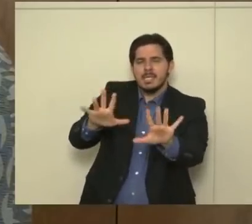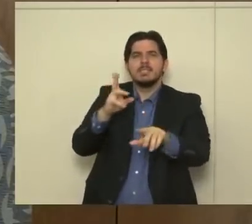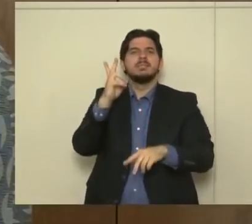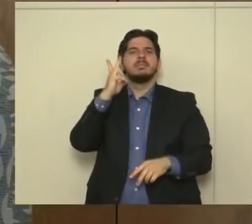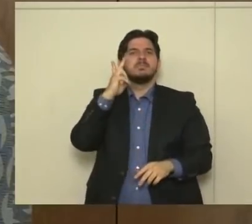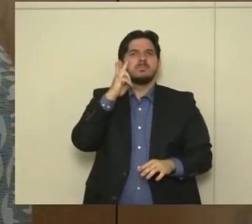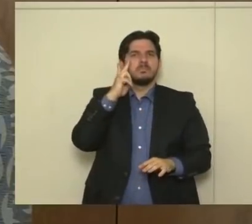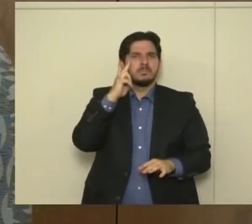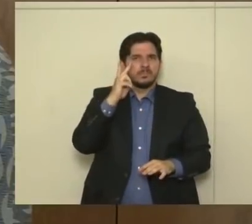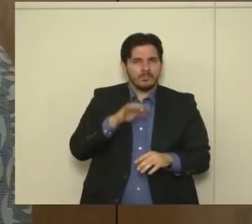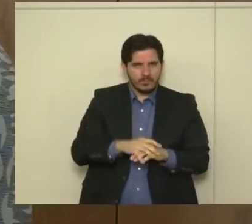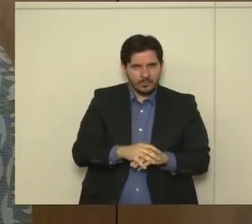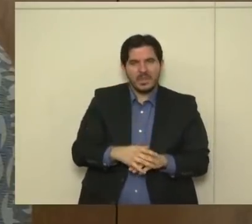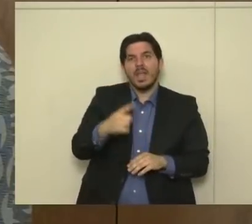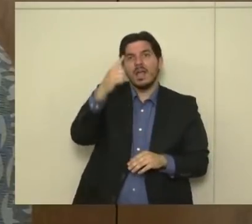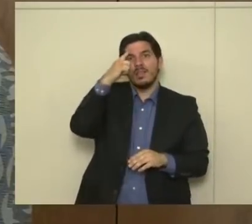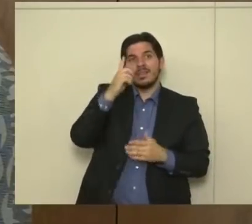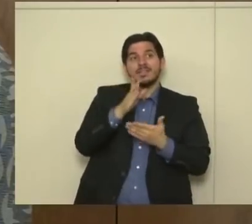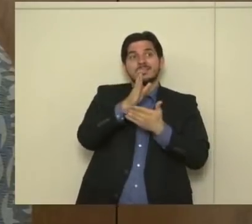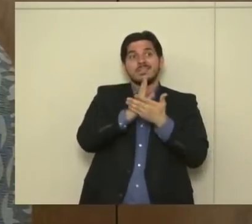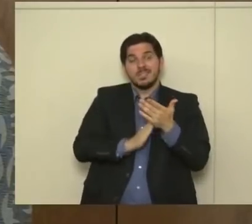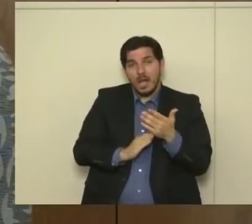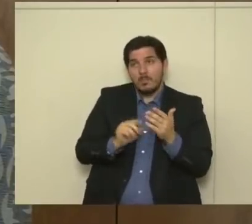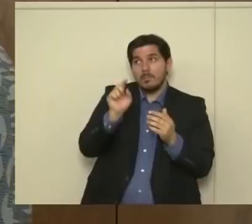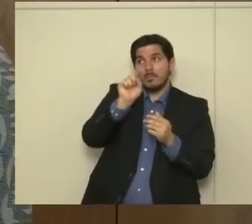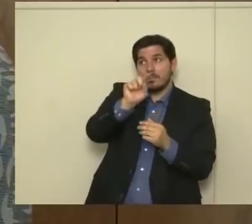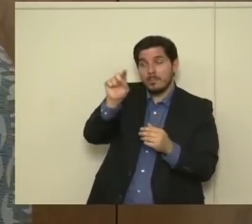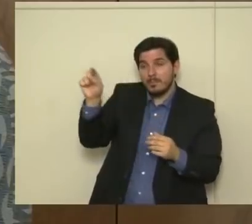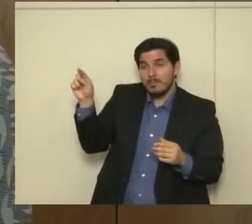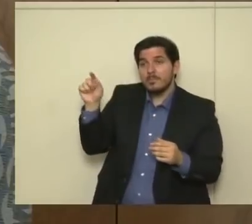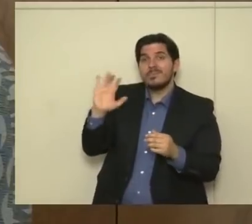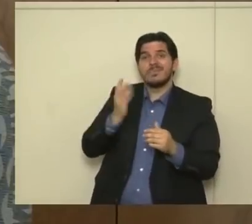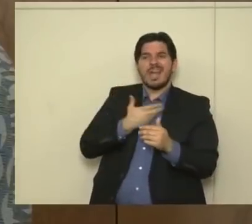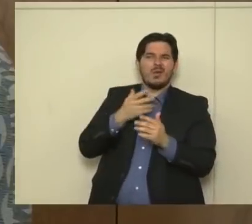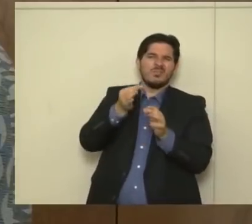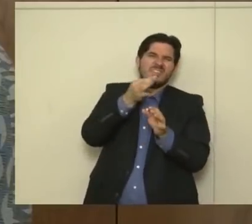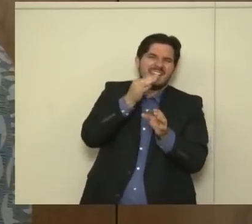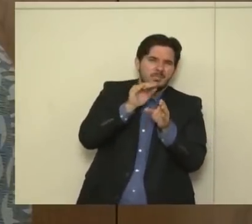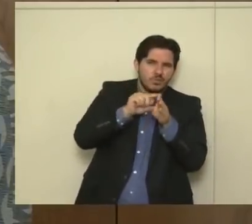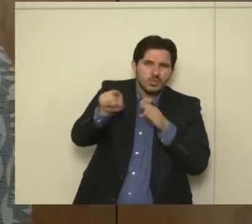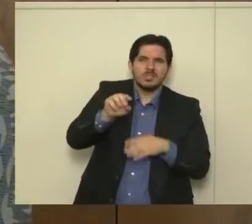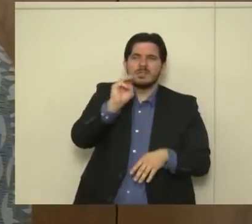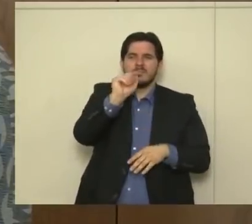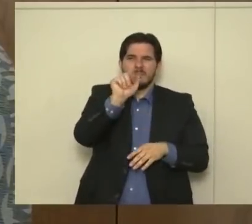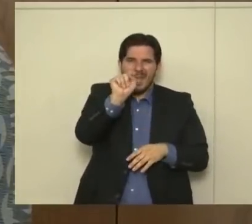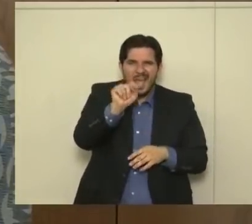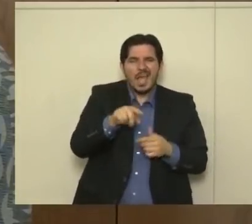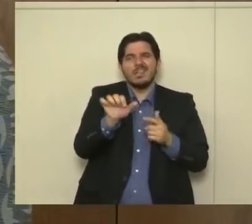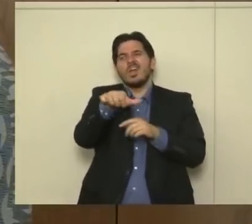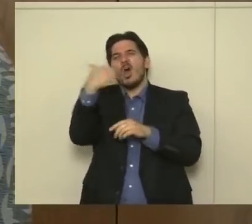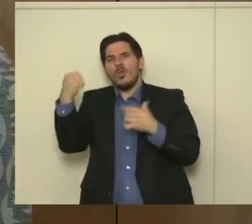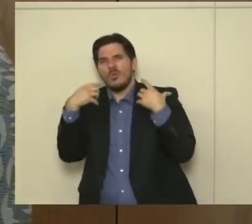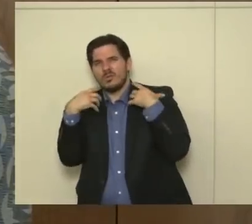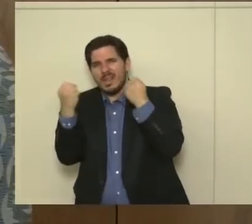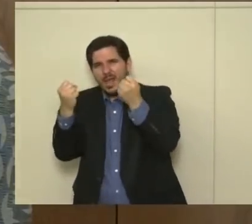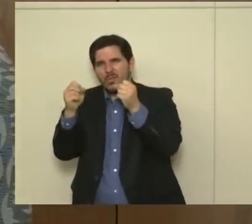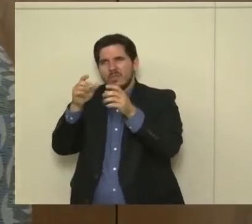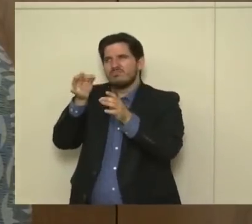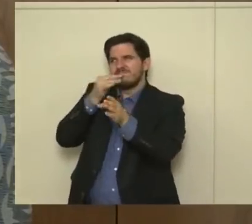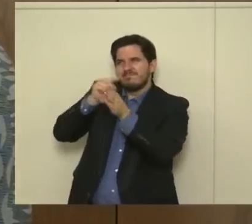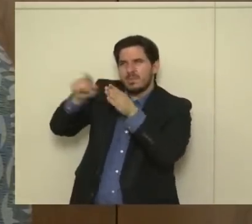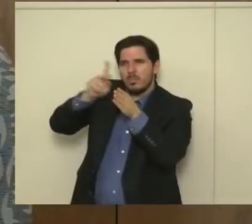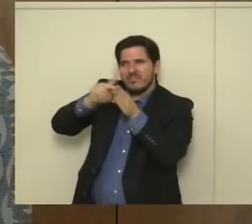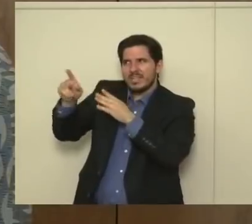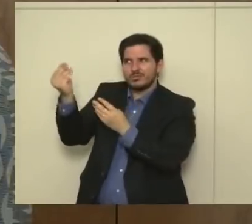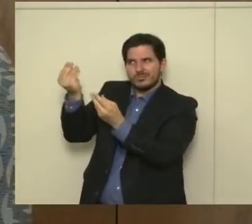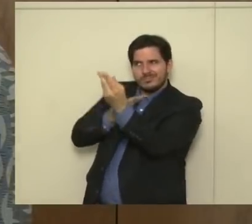the Matt and my public health professionals will give me a range of options that,